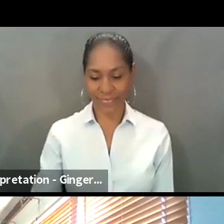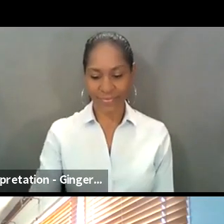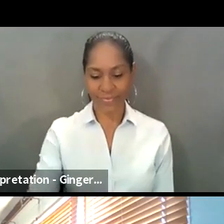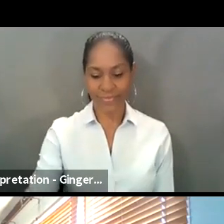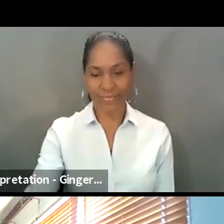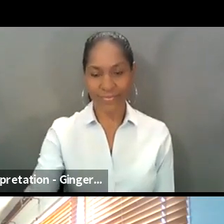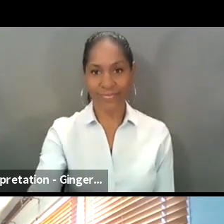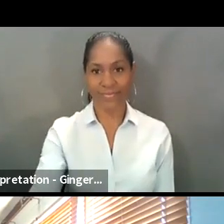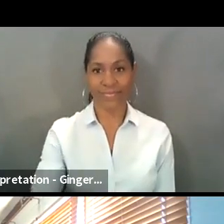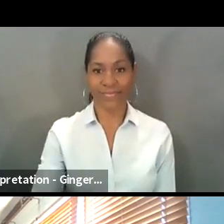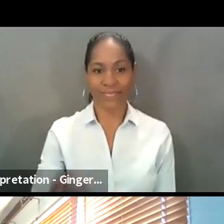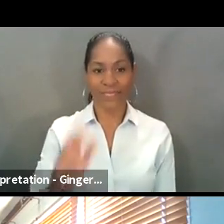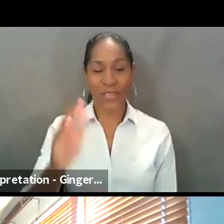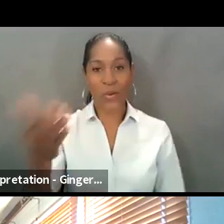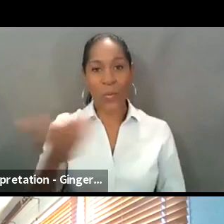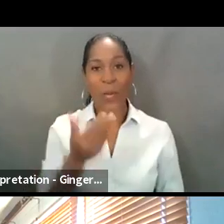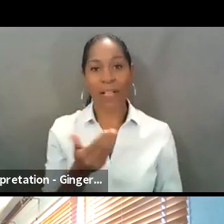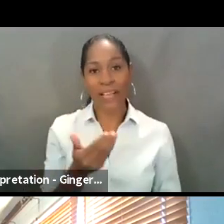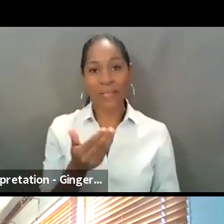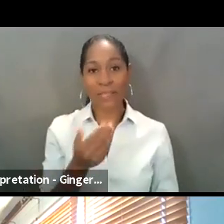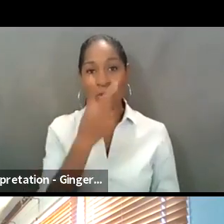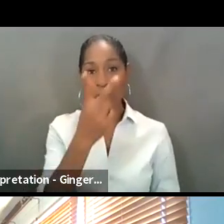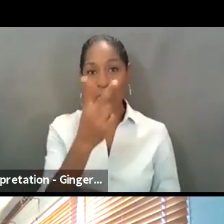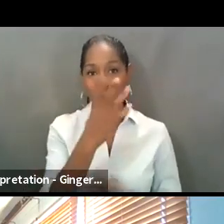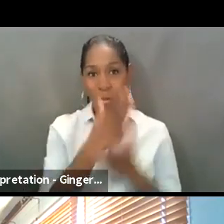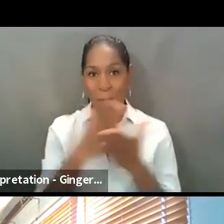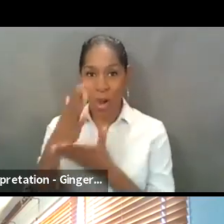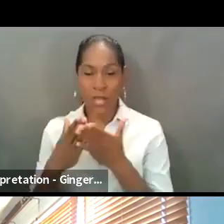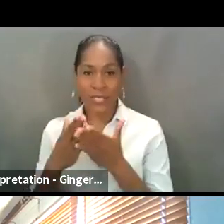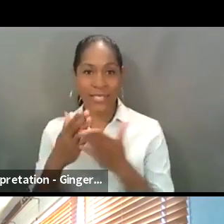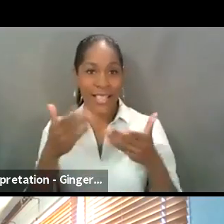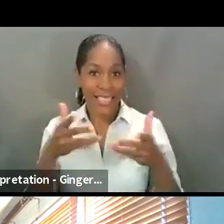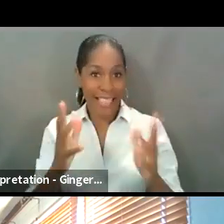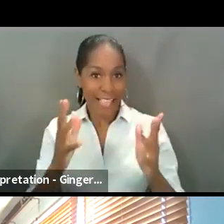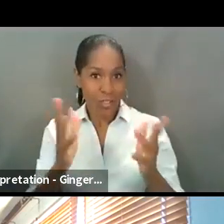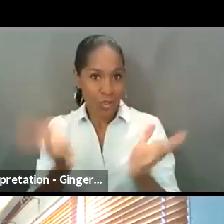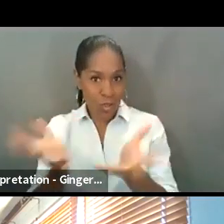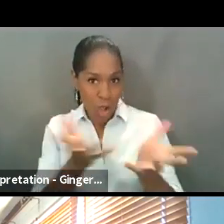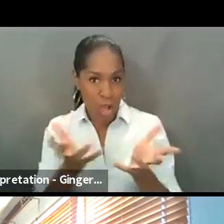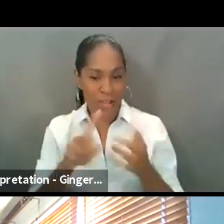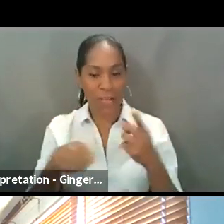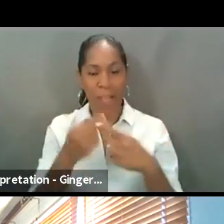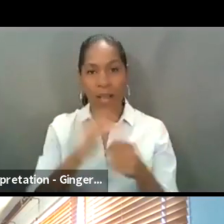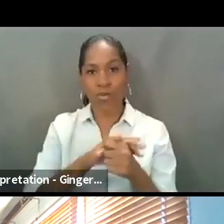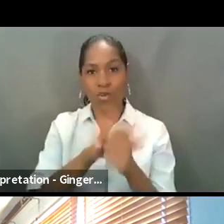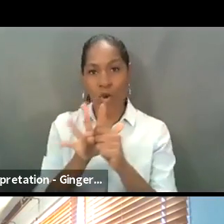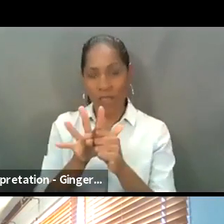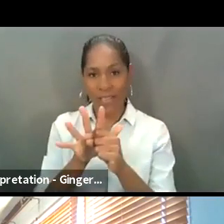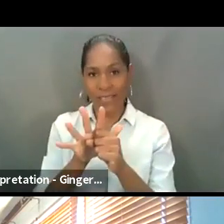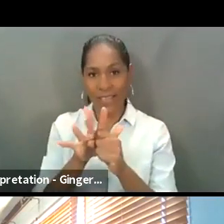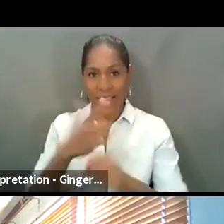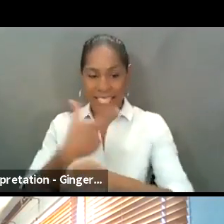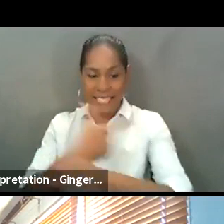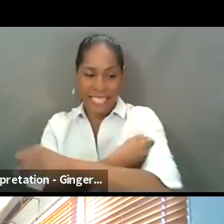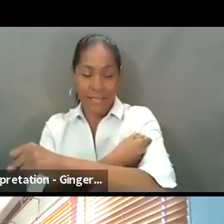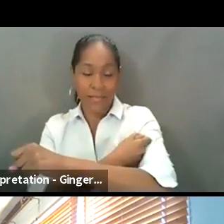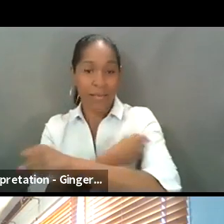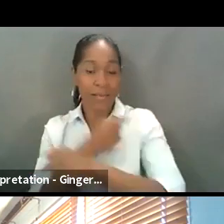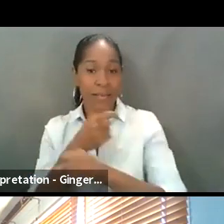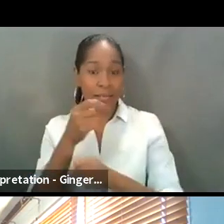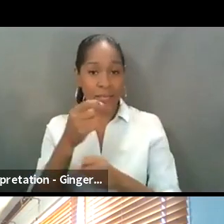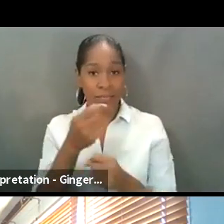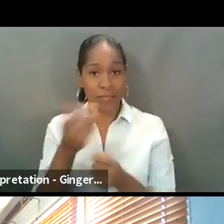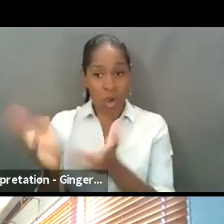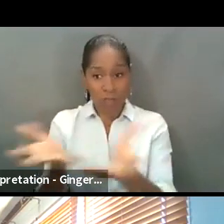Welcome to this two-part series, Let's Talk about the COVID vaccine Part 2. This conversation is available in Spanish